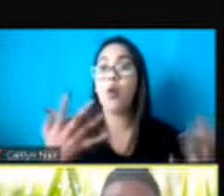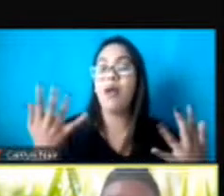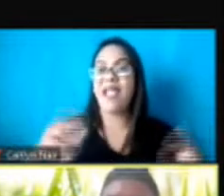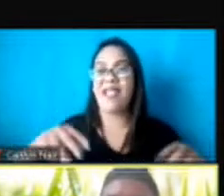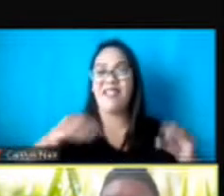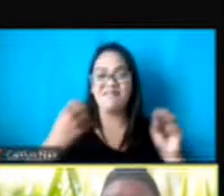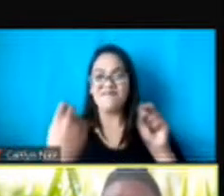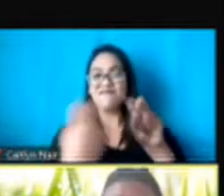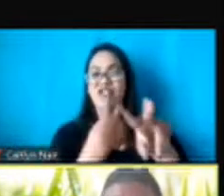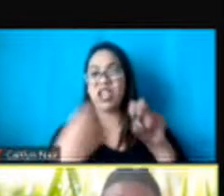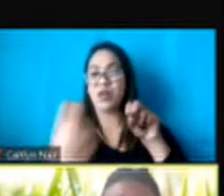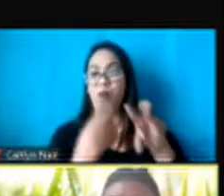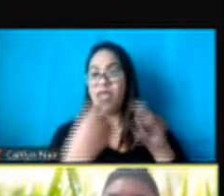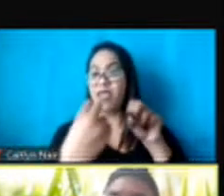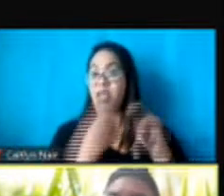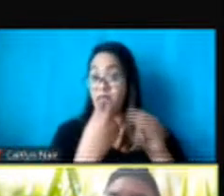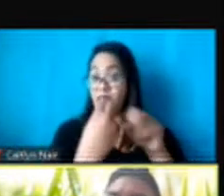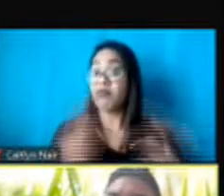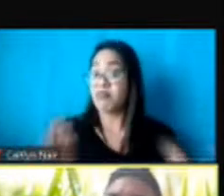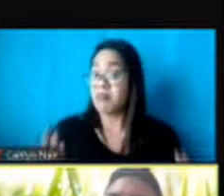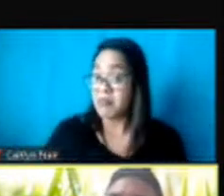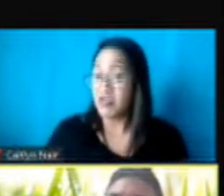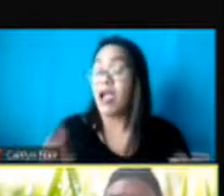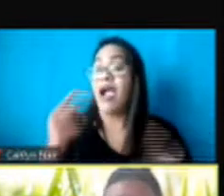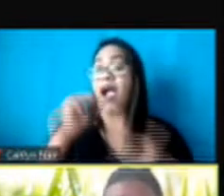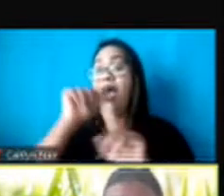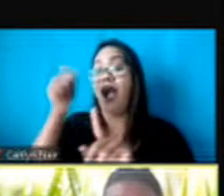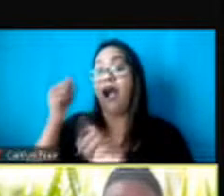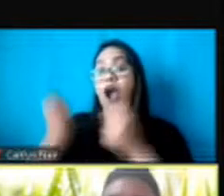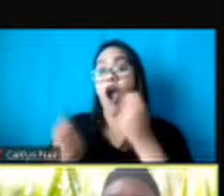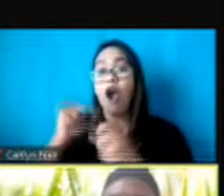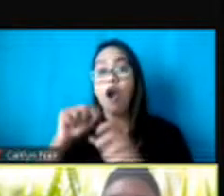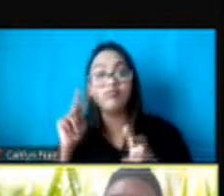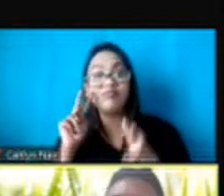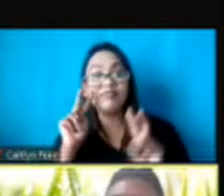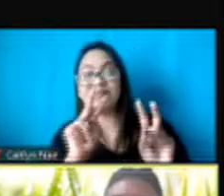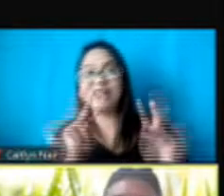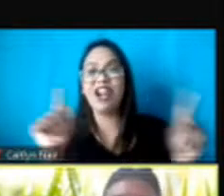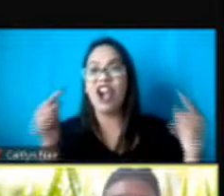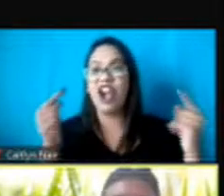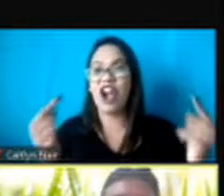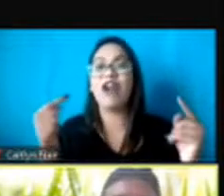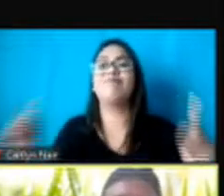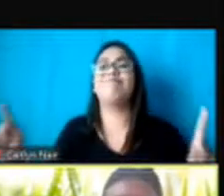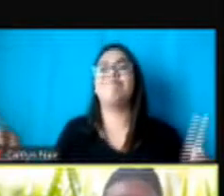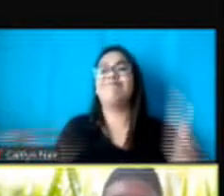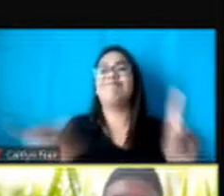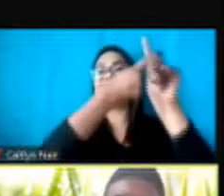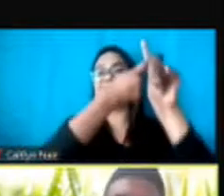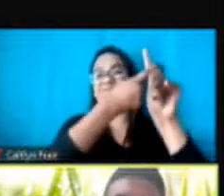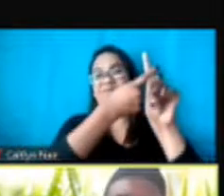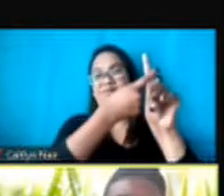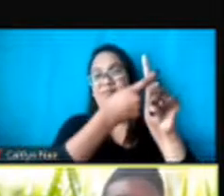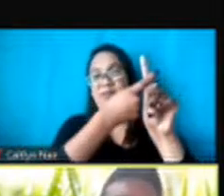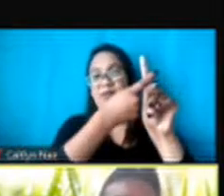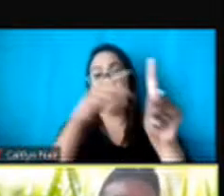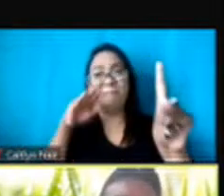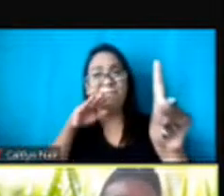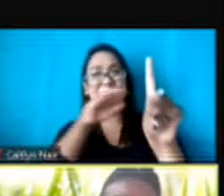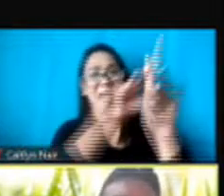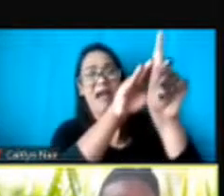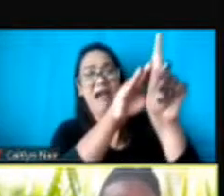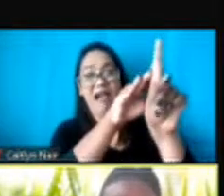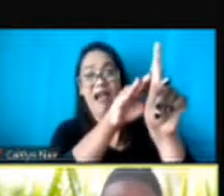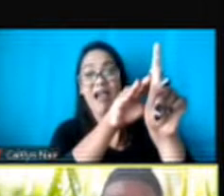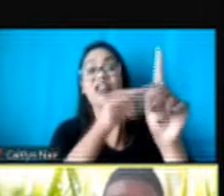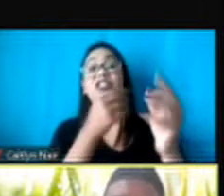place, contribute a significant portion of the trauma that we see. And unfortunately, while